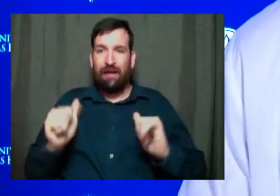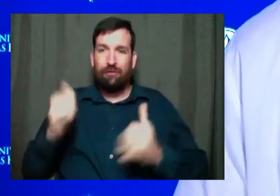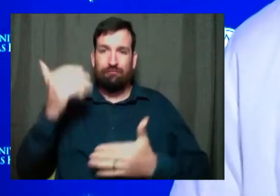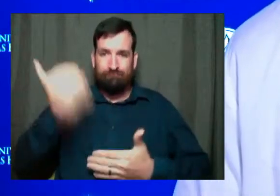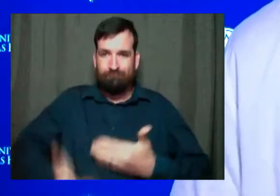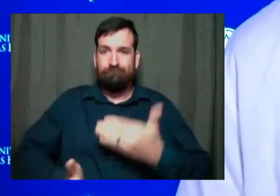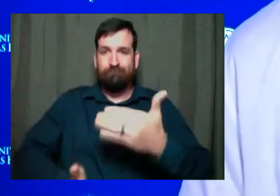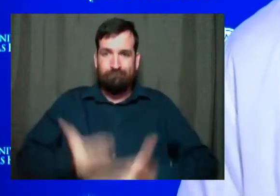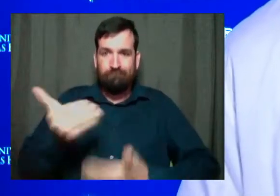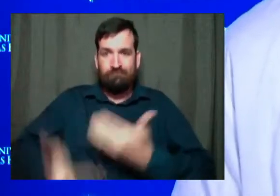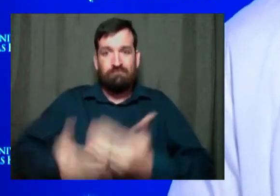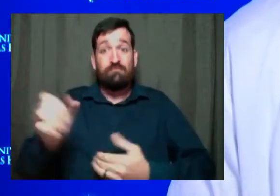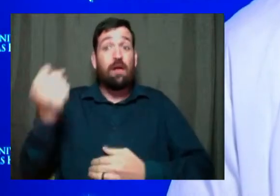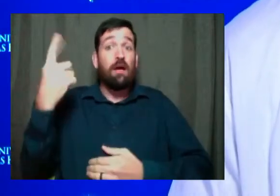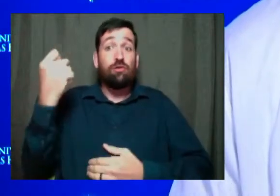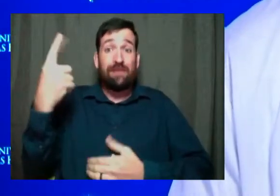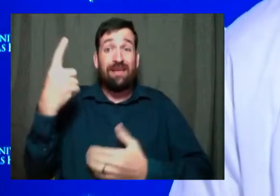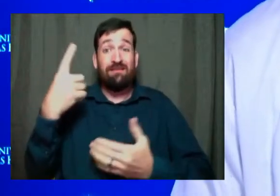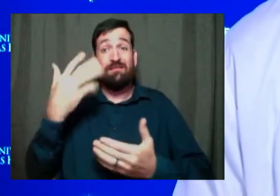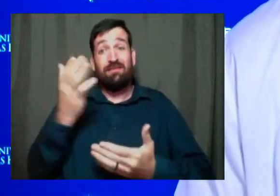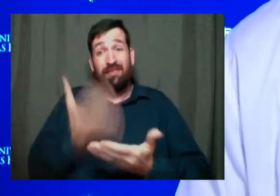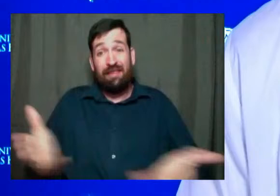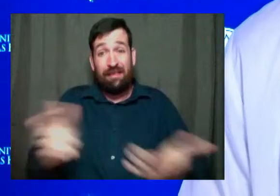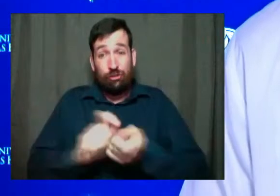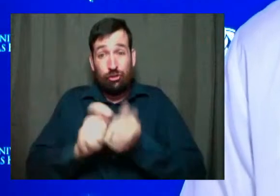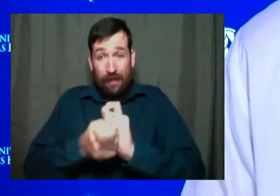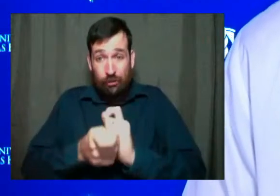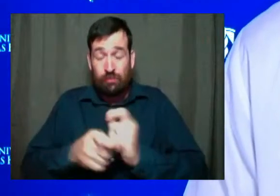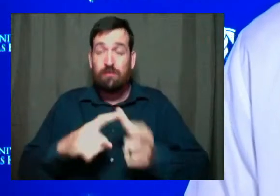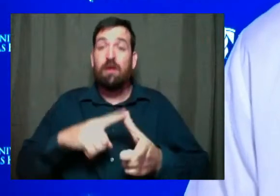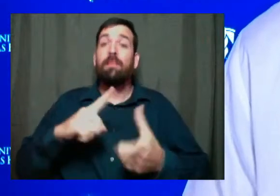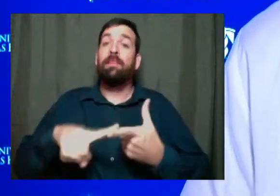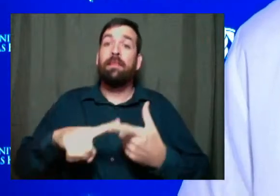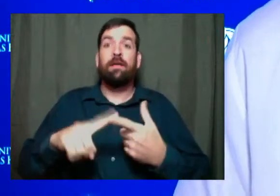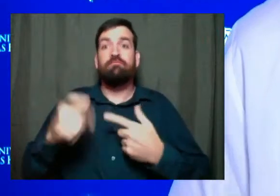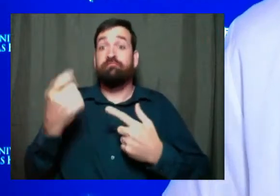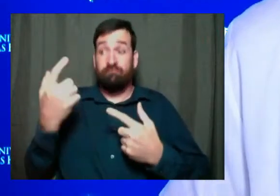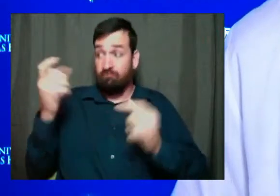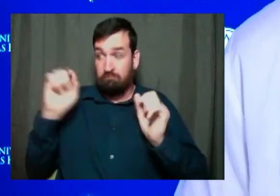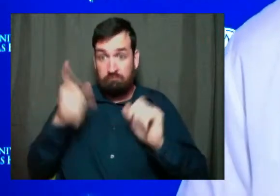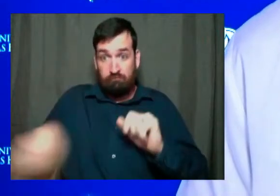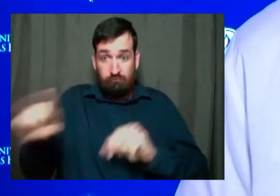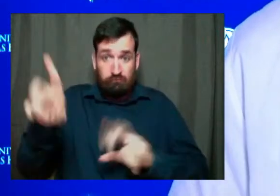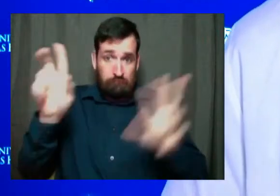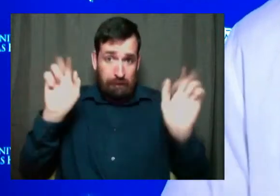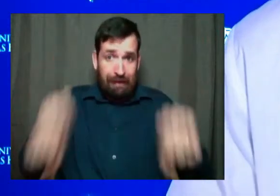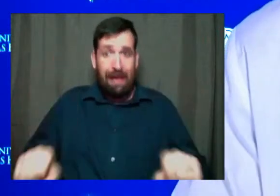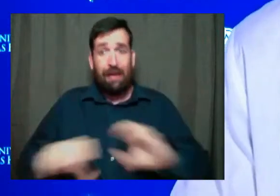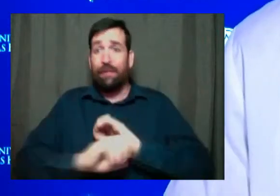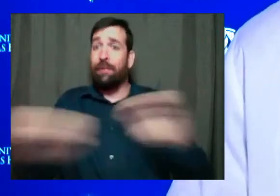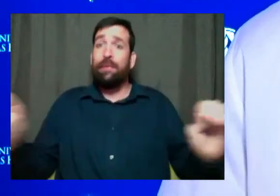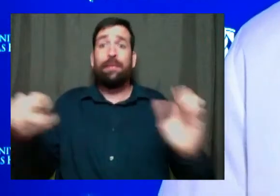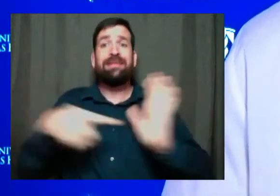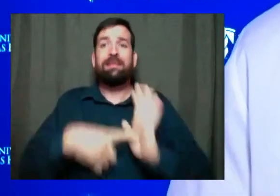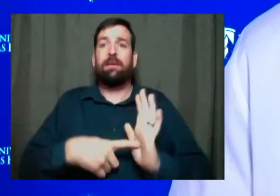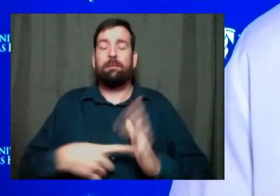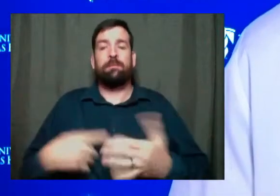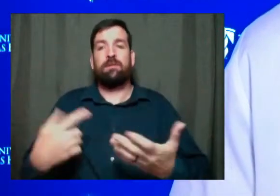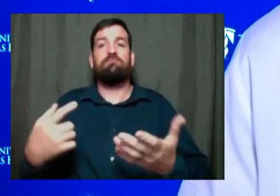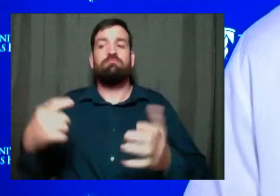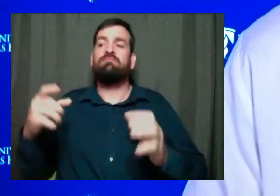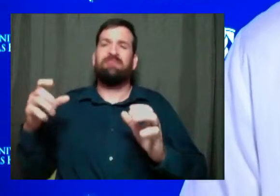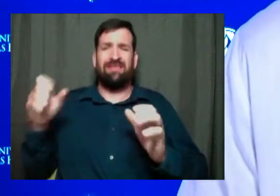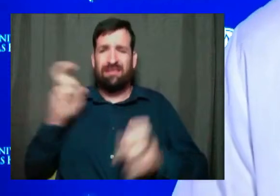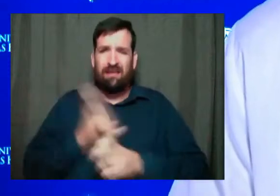understand that things do change. And then we got to understand that people can have no symptoms at all. And so I think it's very difficult to say this is exactly how this